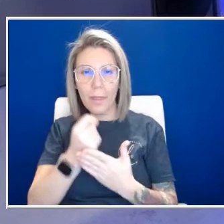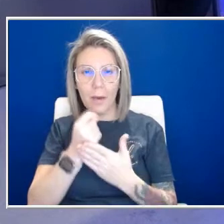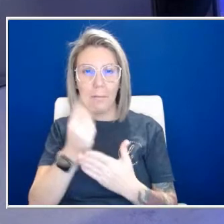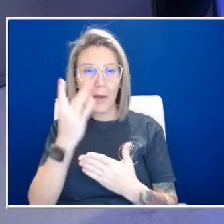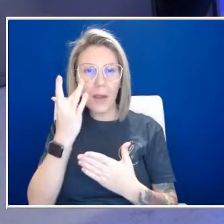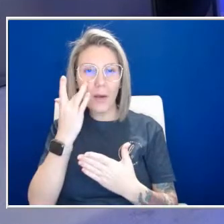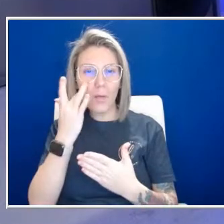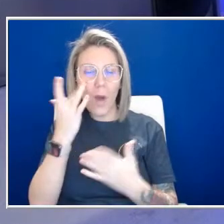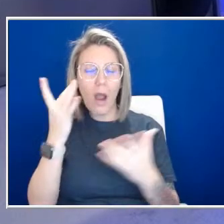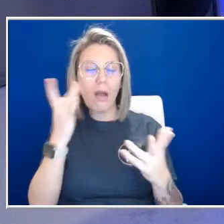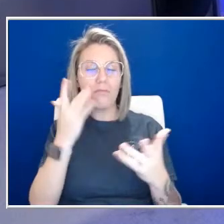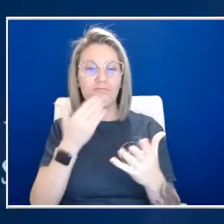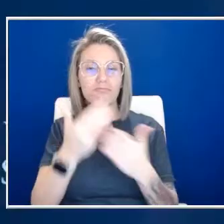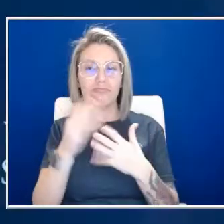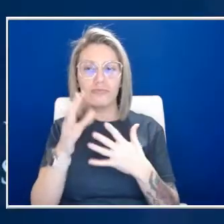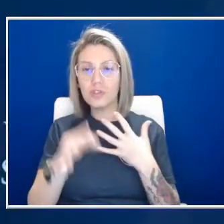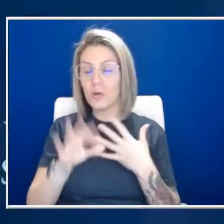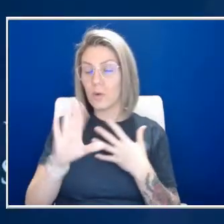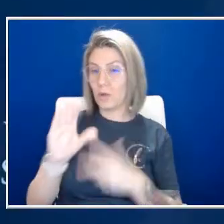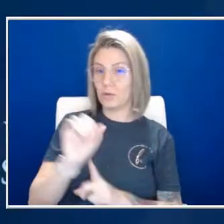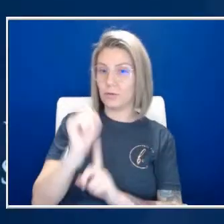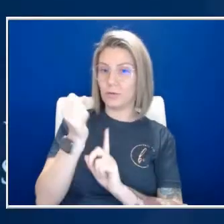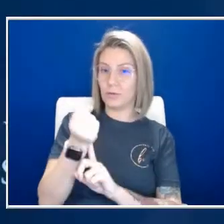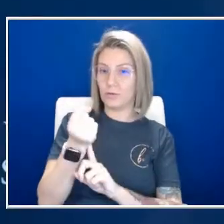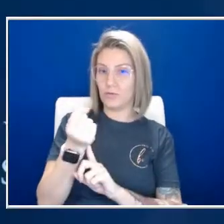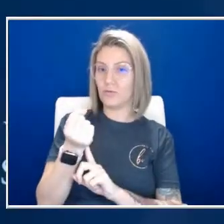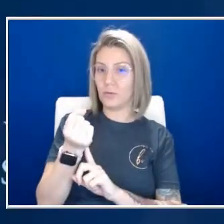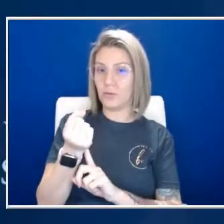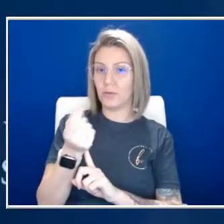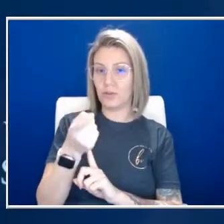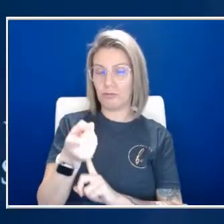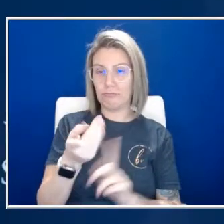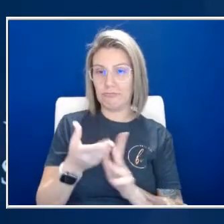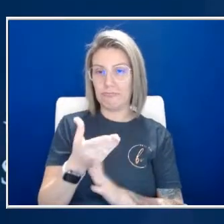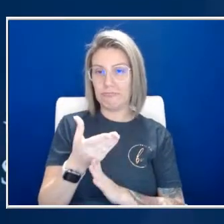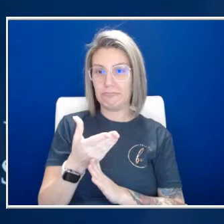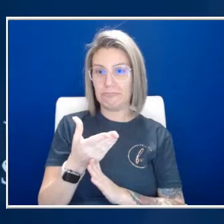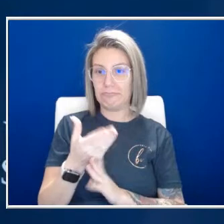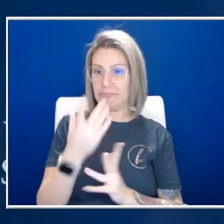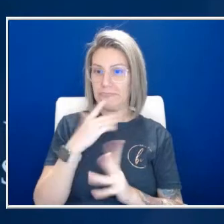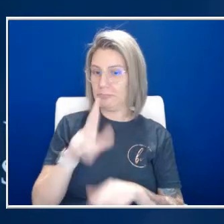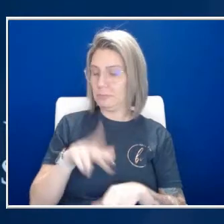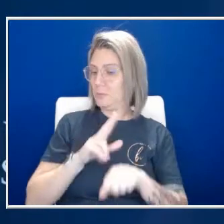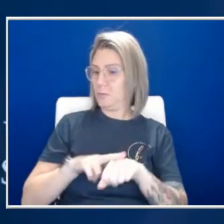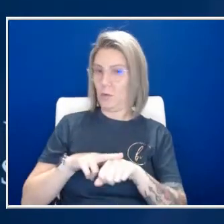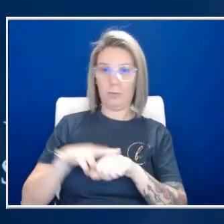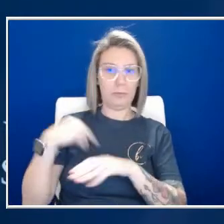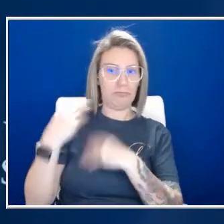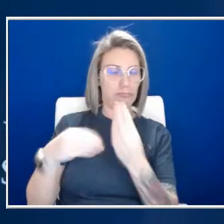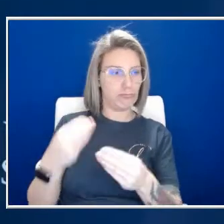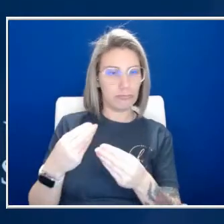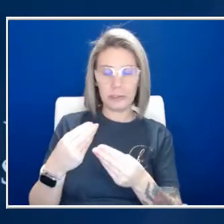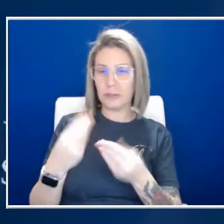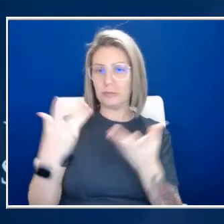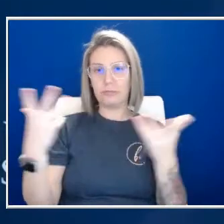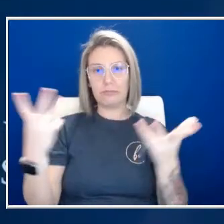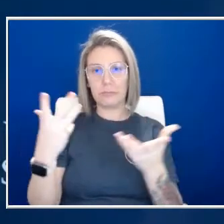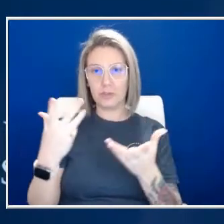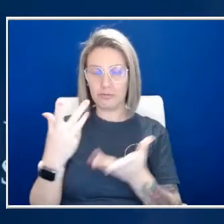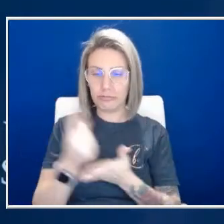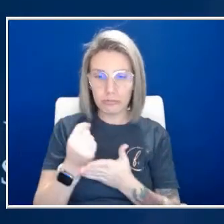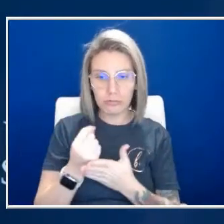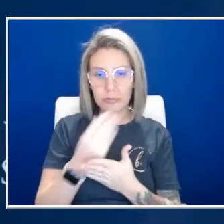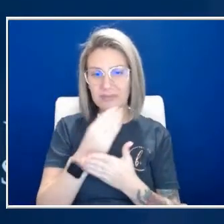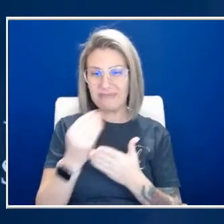So in Vonnie's case, she went through our traditional treatment, surgery, radiation, chemotherapy, and this cancer